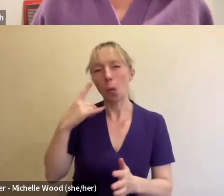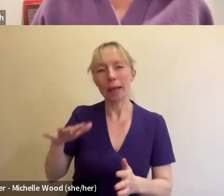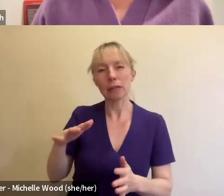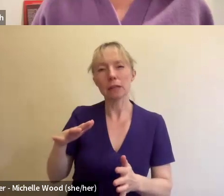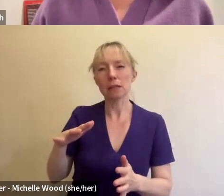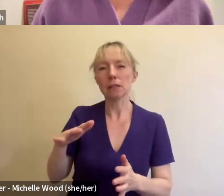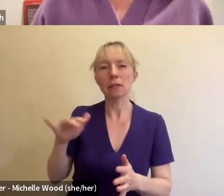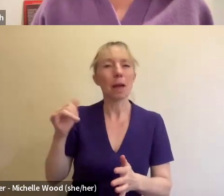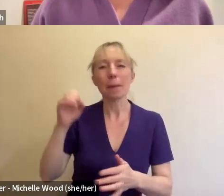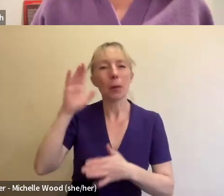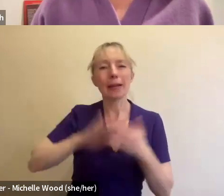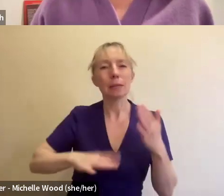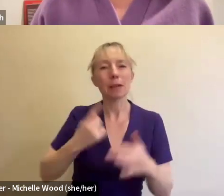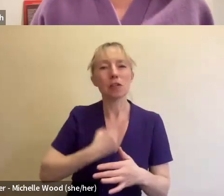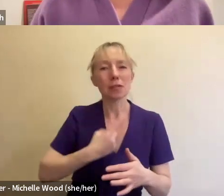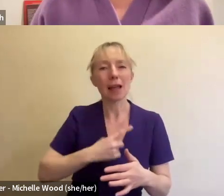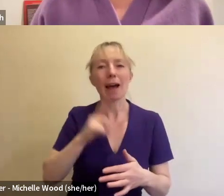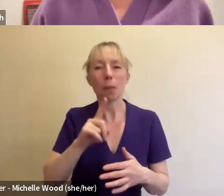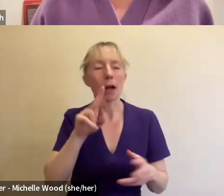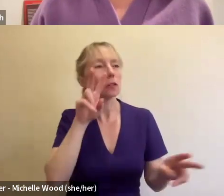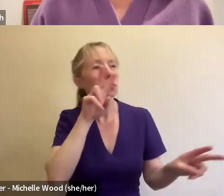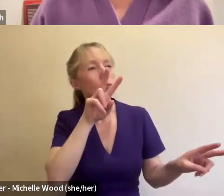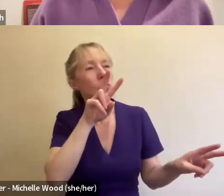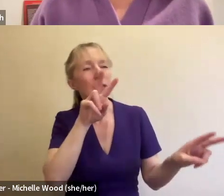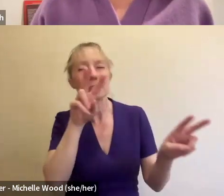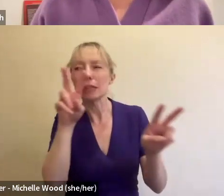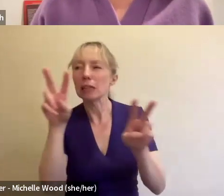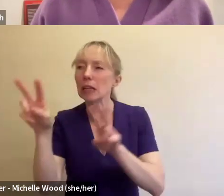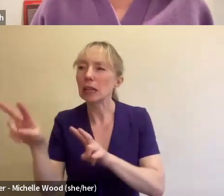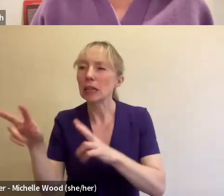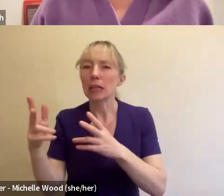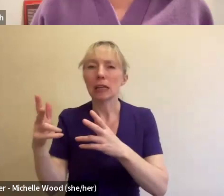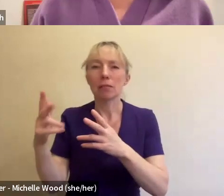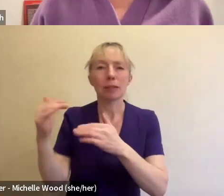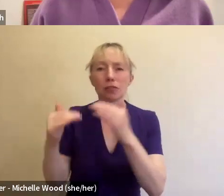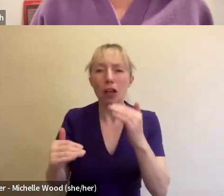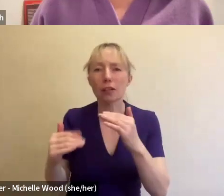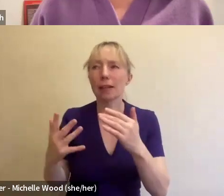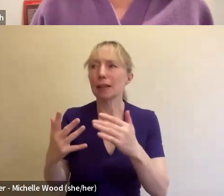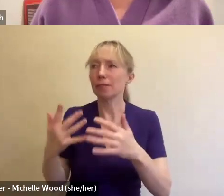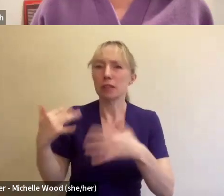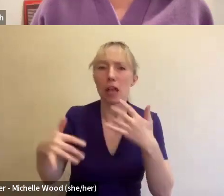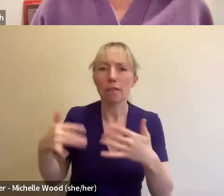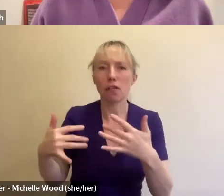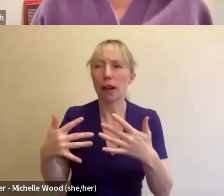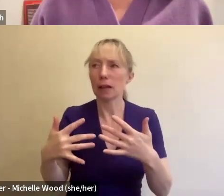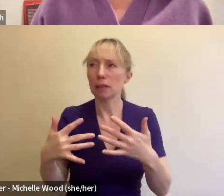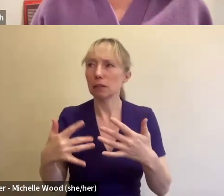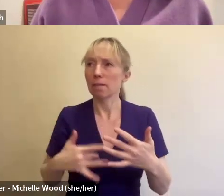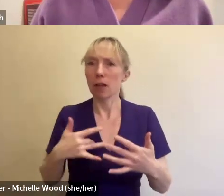see suffering, you see tragedies, you see injustices, and you are compelled to like put it down, write it